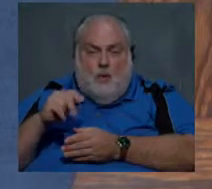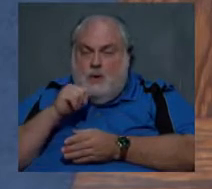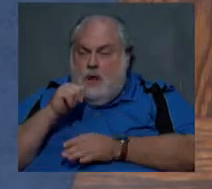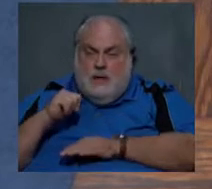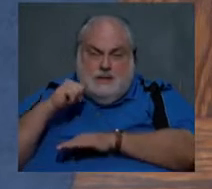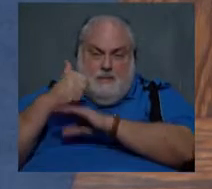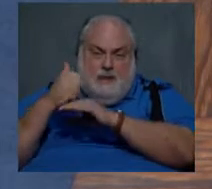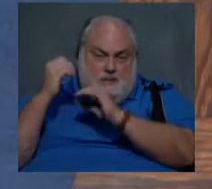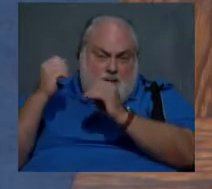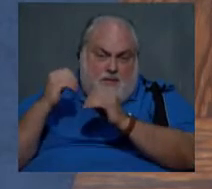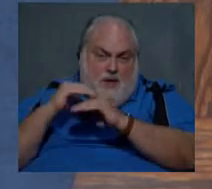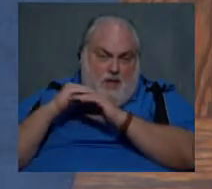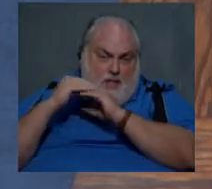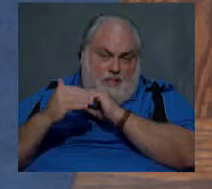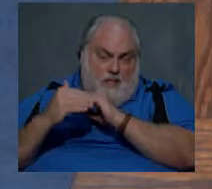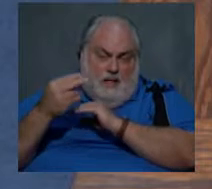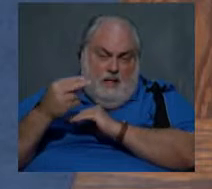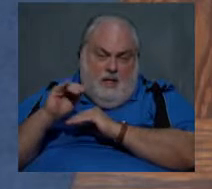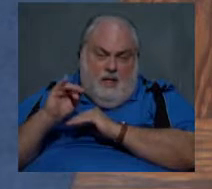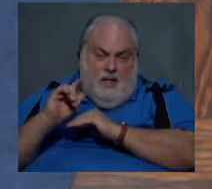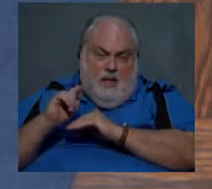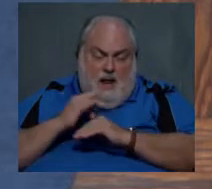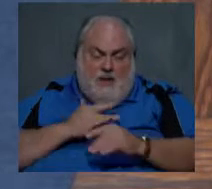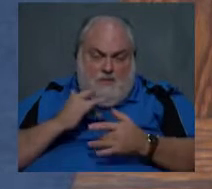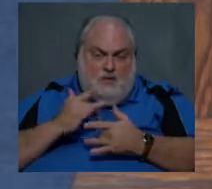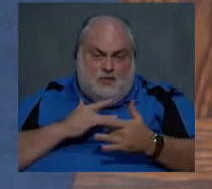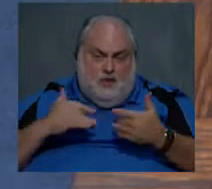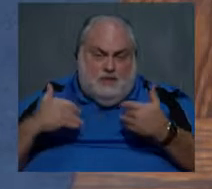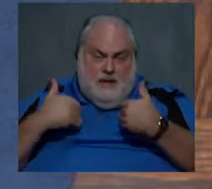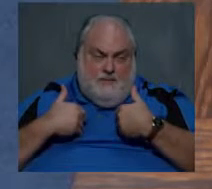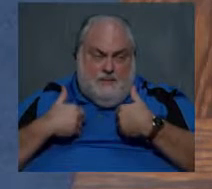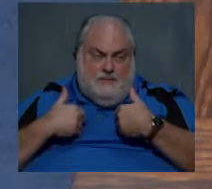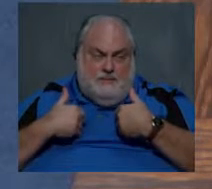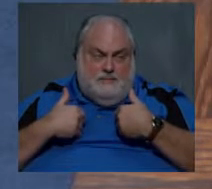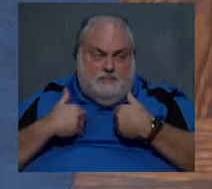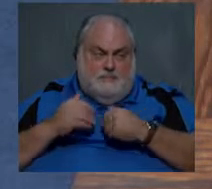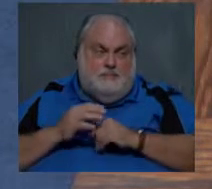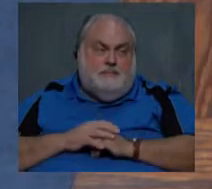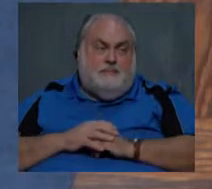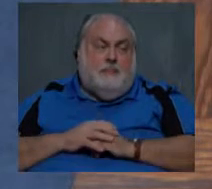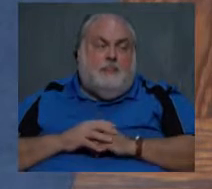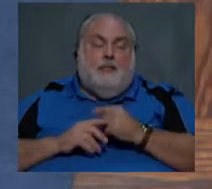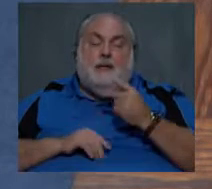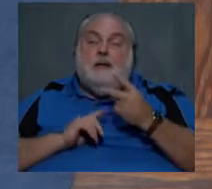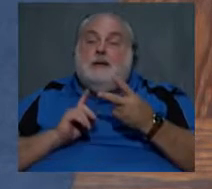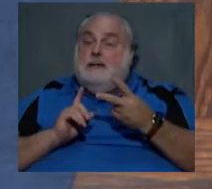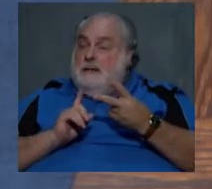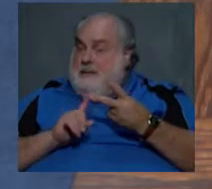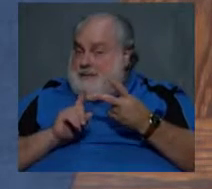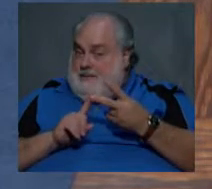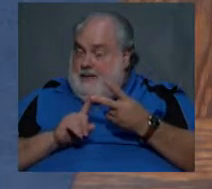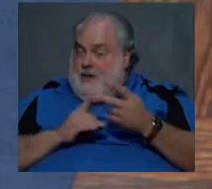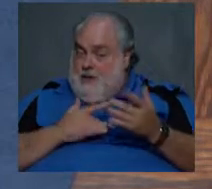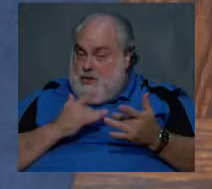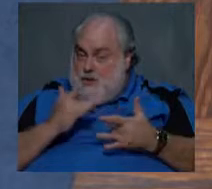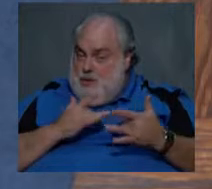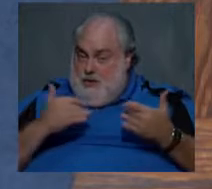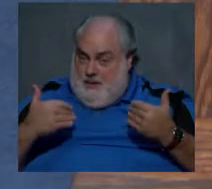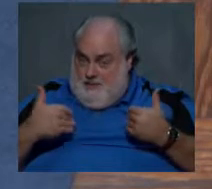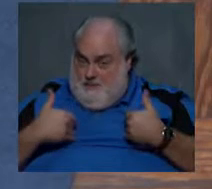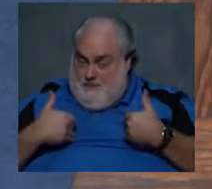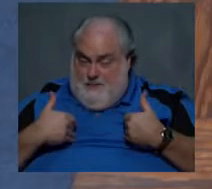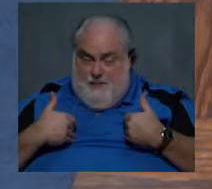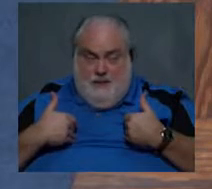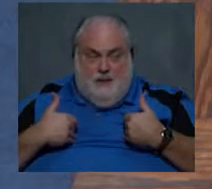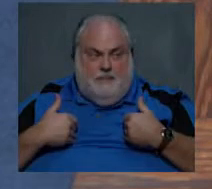hill. And I'm really concerned about it. That's my major concern. My second concern is that there